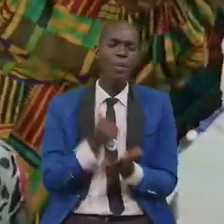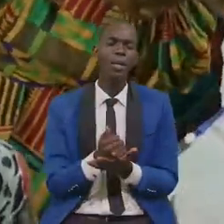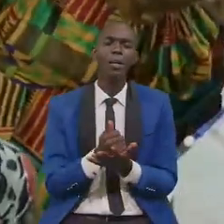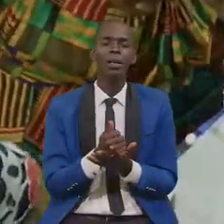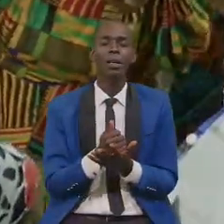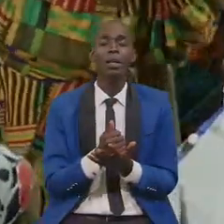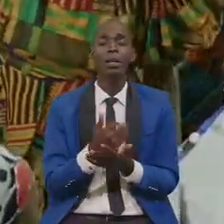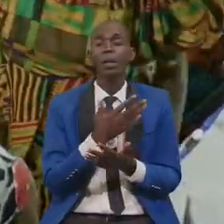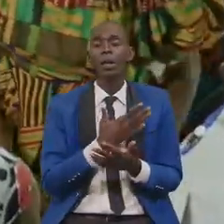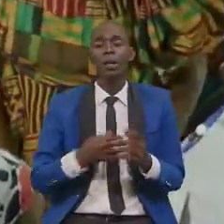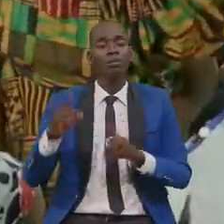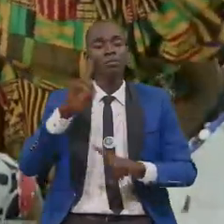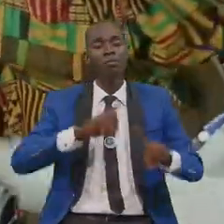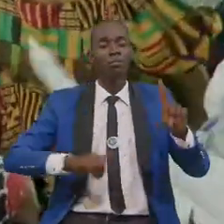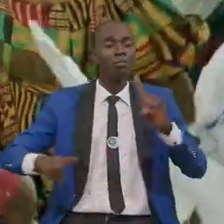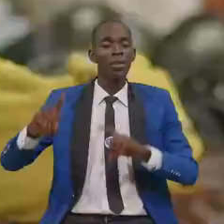Another